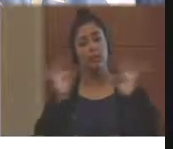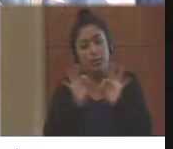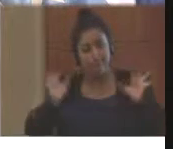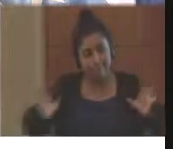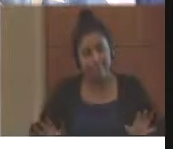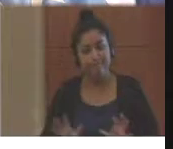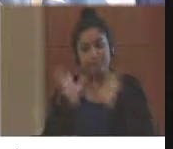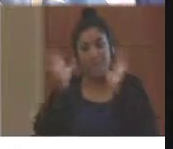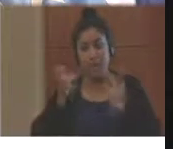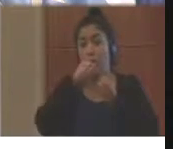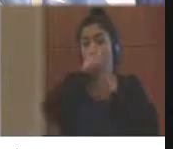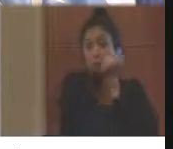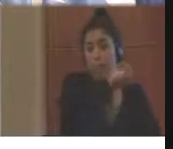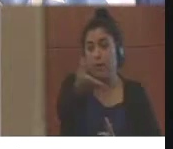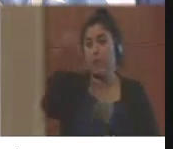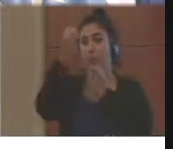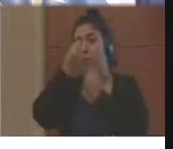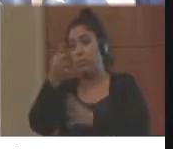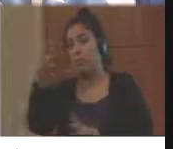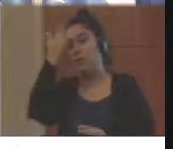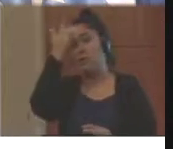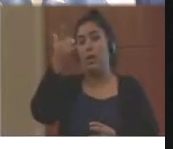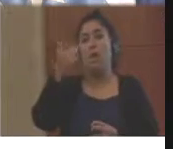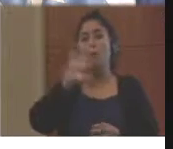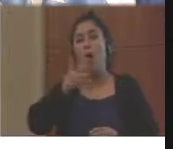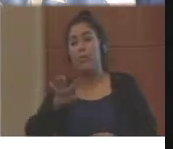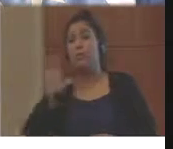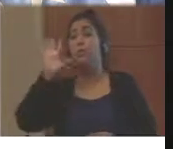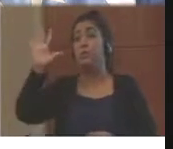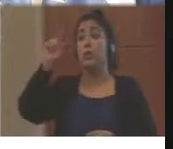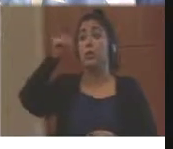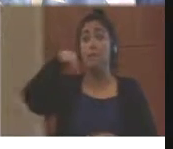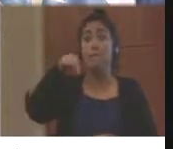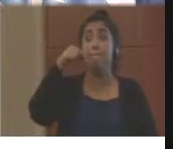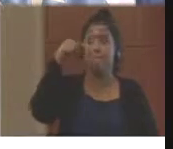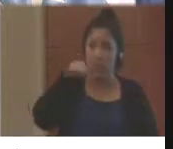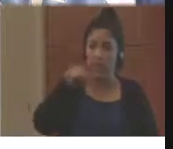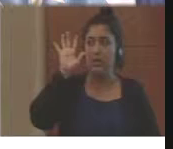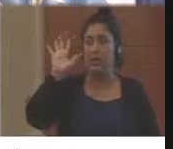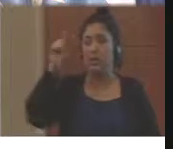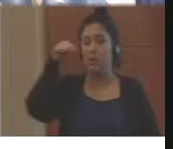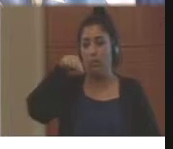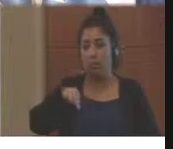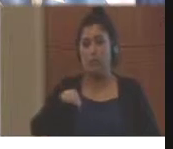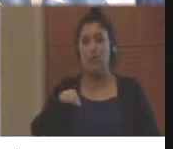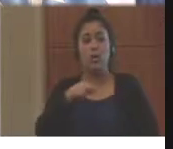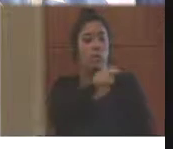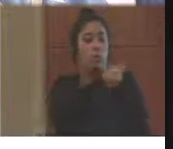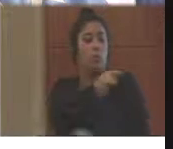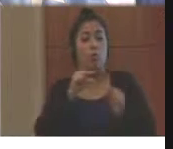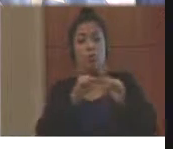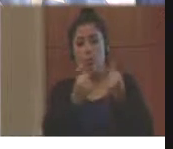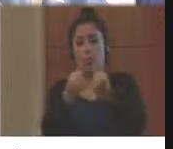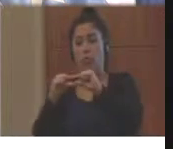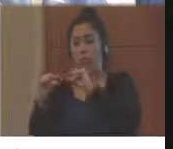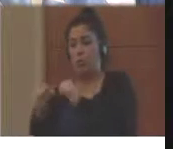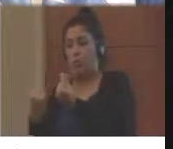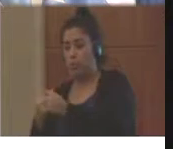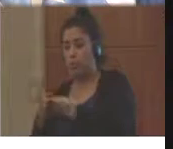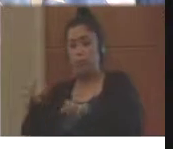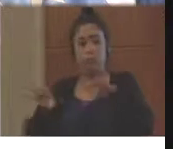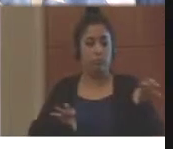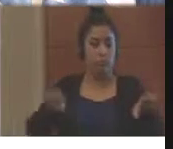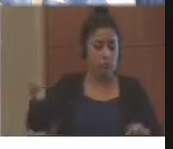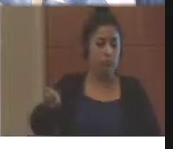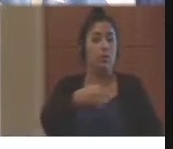over 5,000 local Red Cross offices in the Americas, and which is always closed permanently